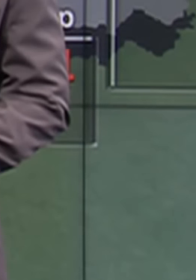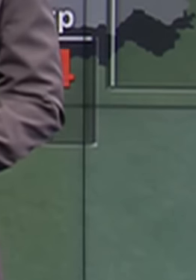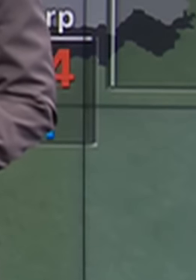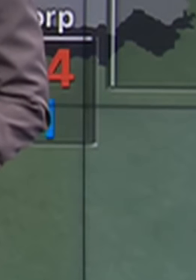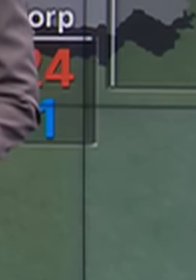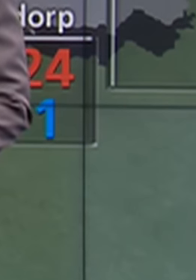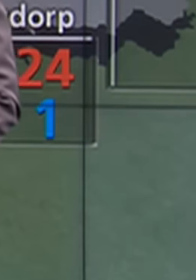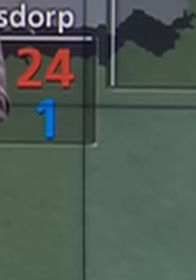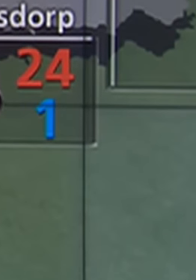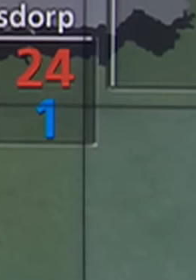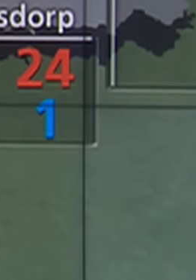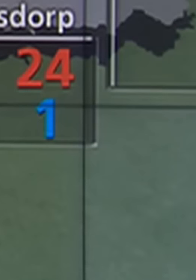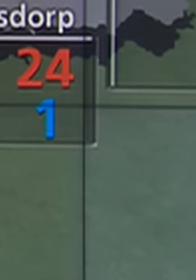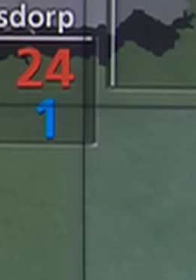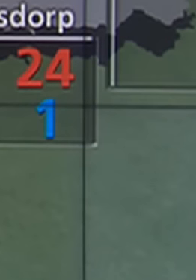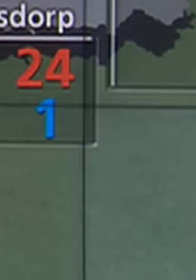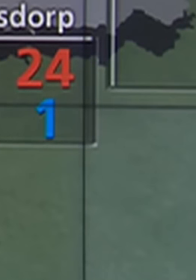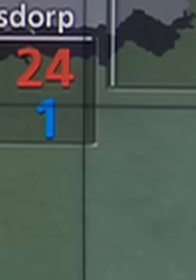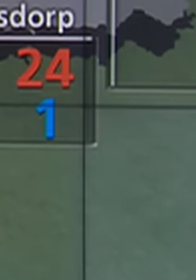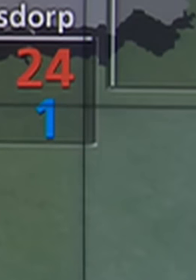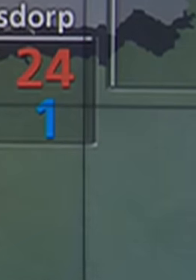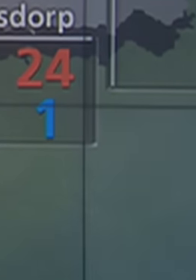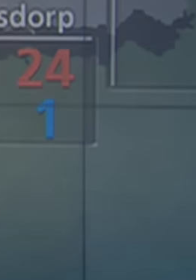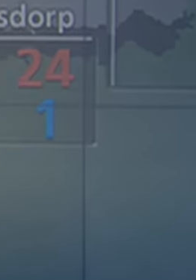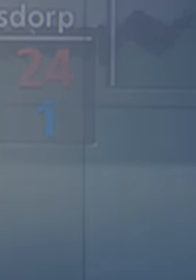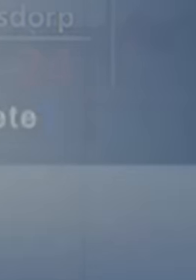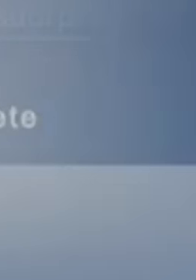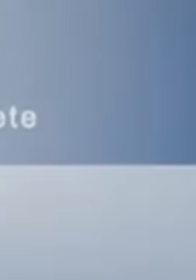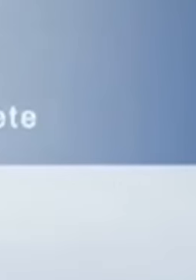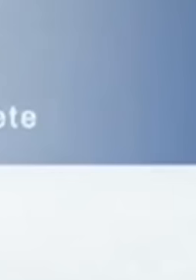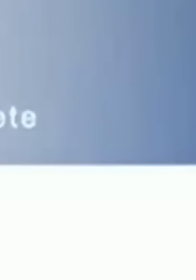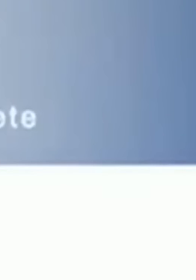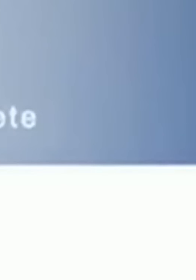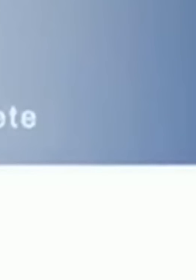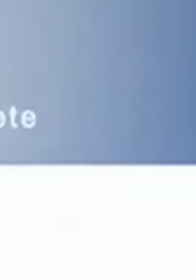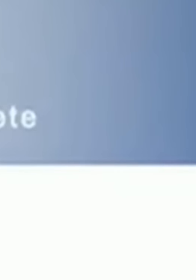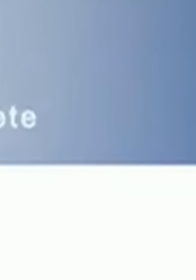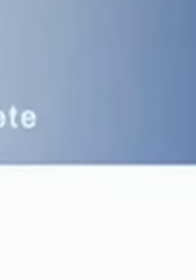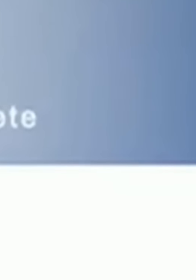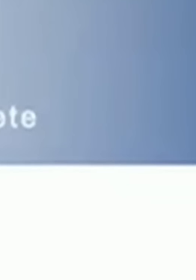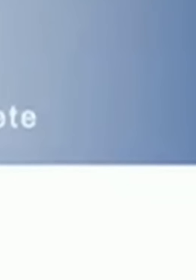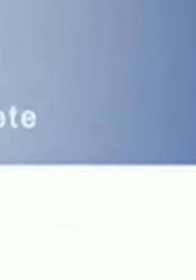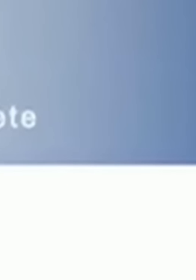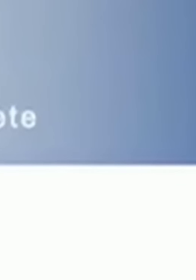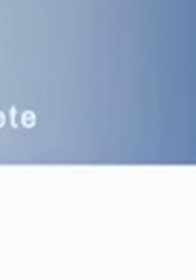ho itikana tse ba buitsa pele pele ka lo ha be etso kgotsa